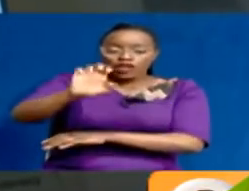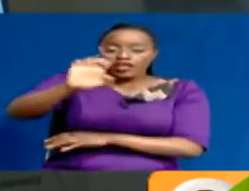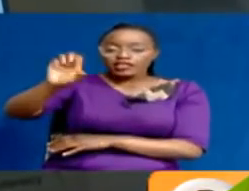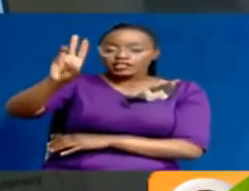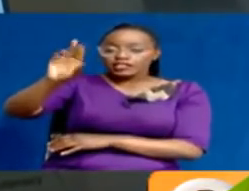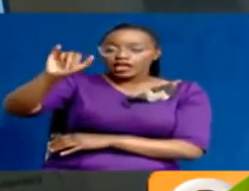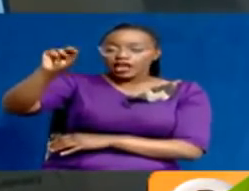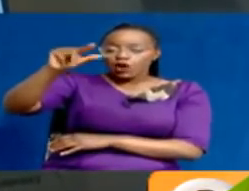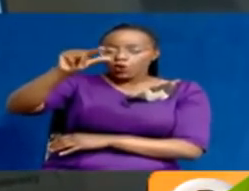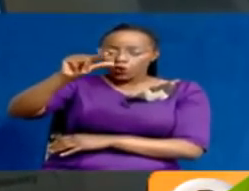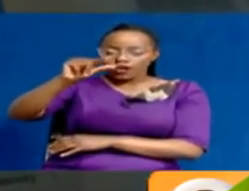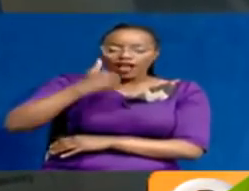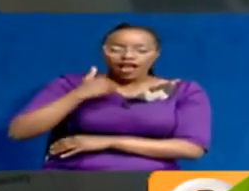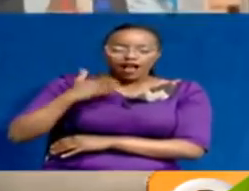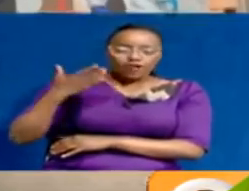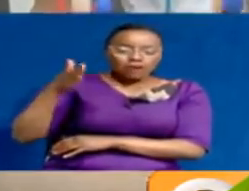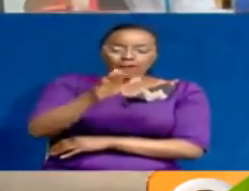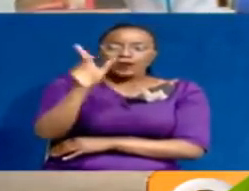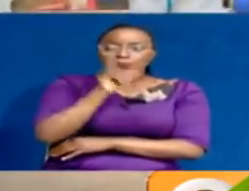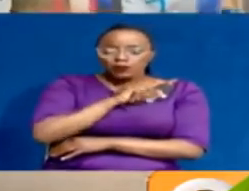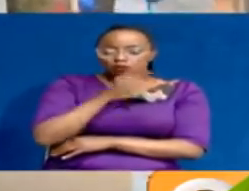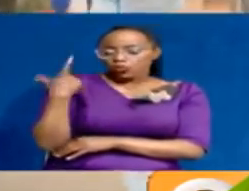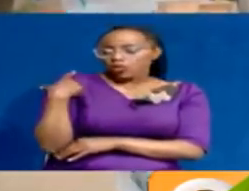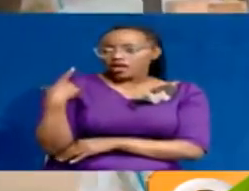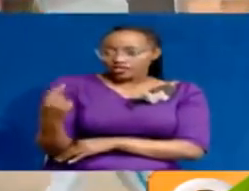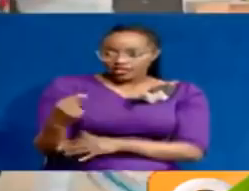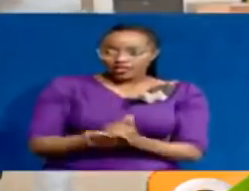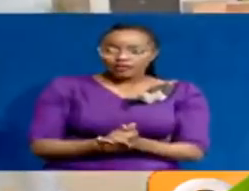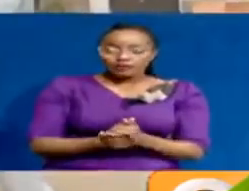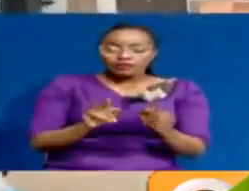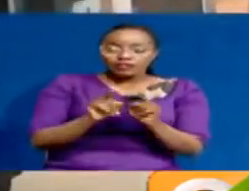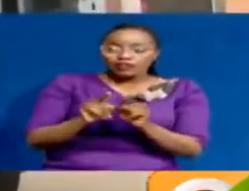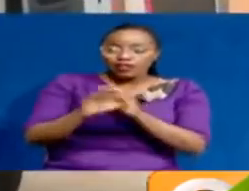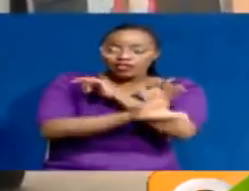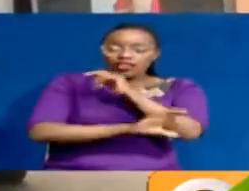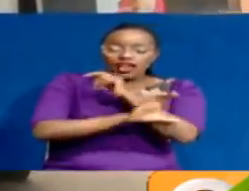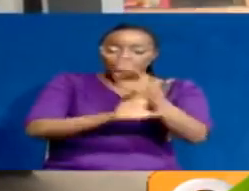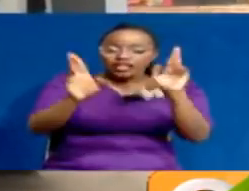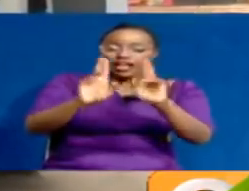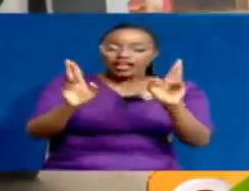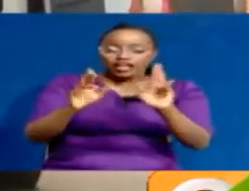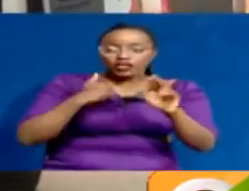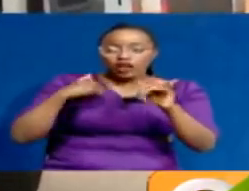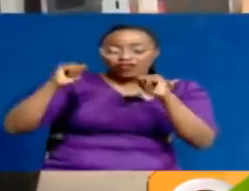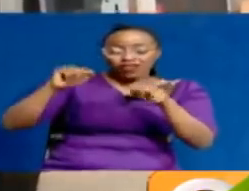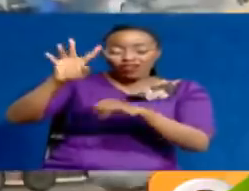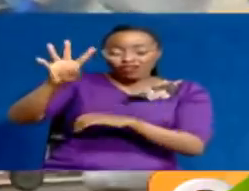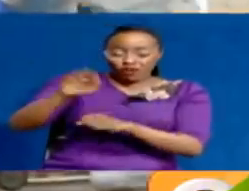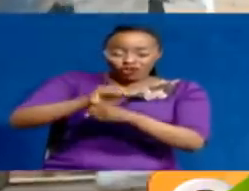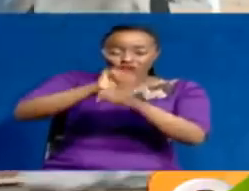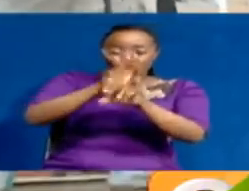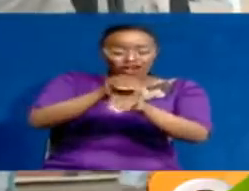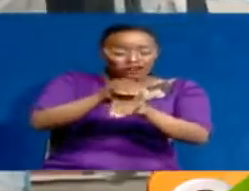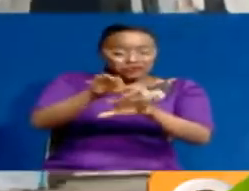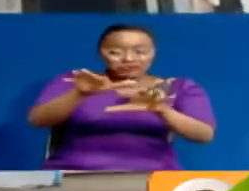East Wing have been picking up again in recent days as the country braces for a potential fourth wave.